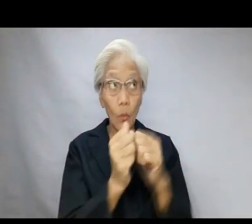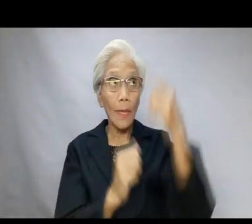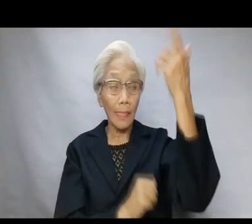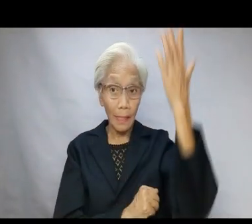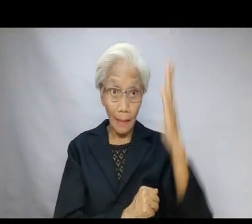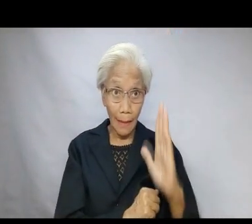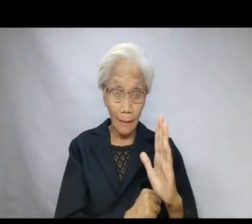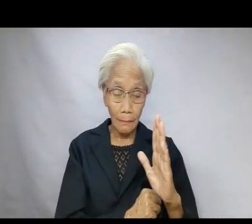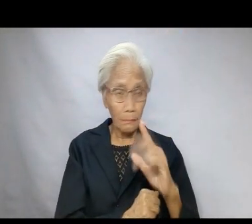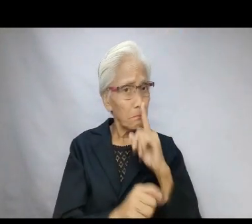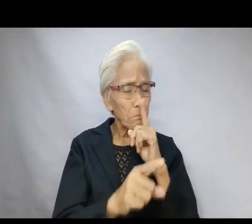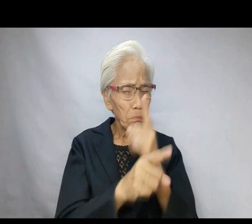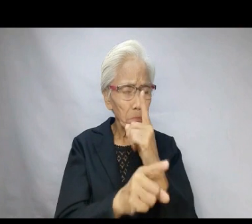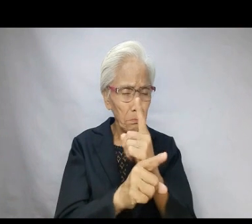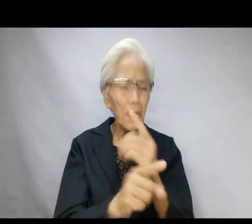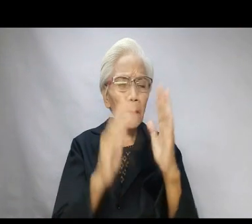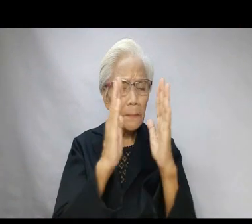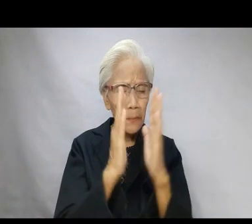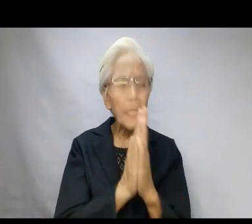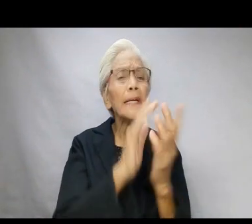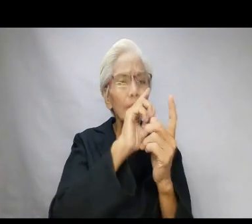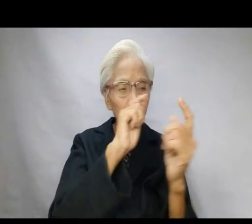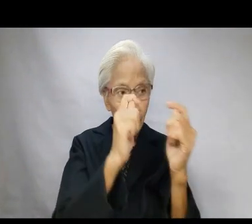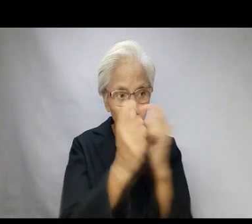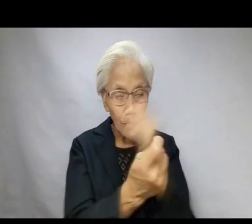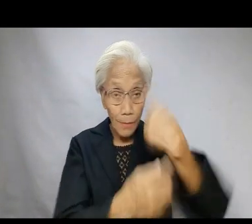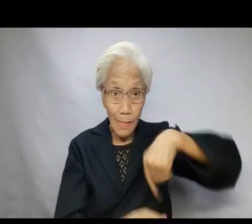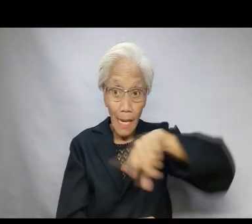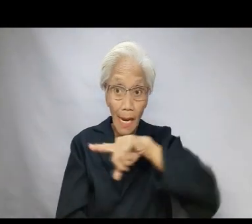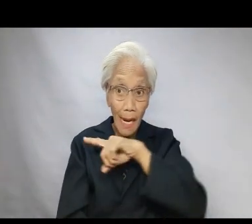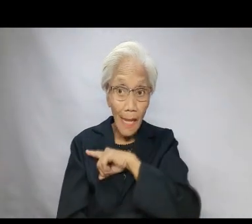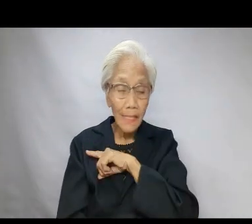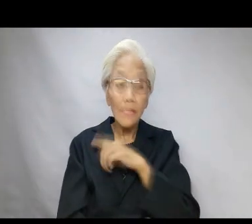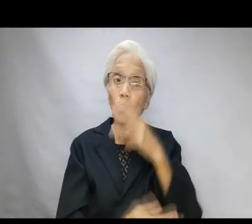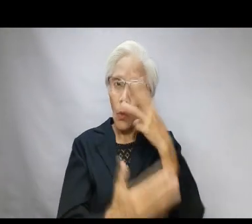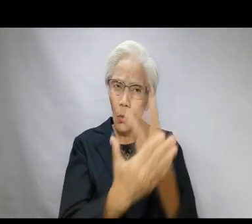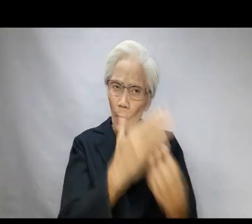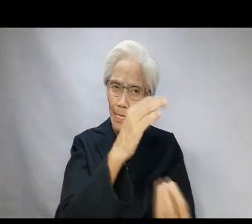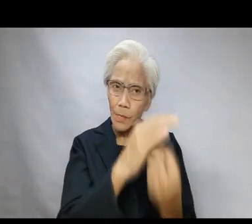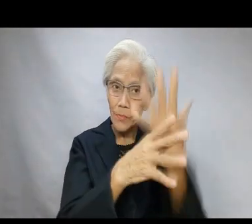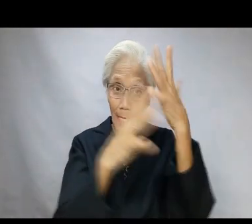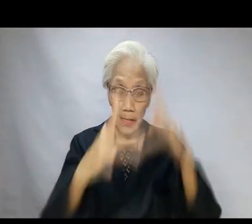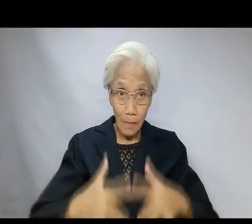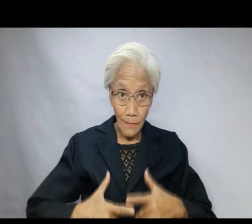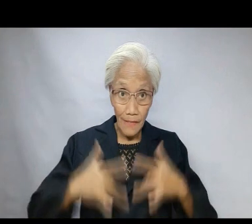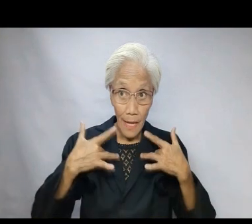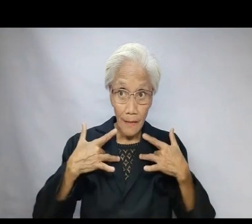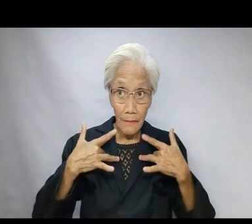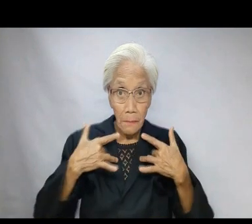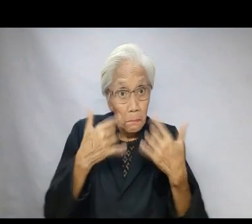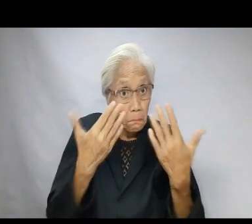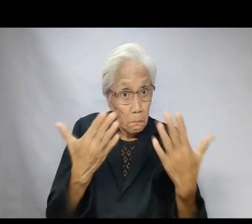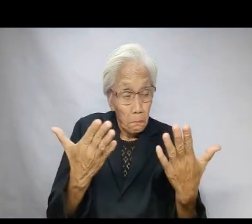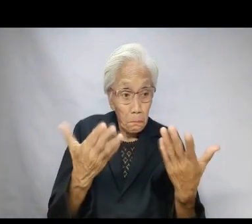is communing and conversing with God. Indeed, prayer transforms us into